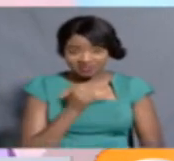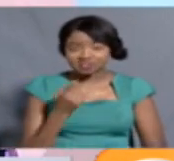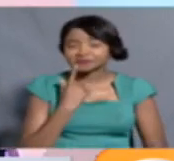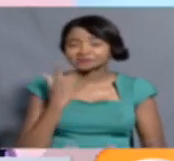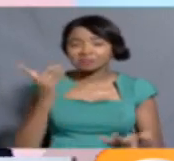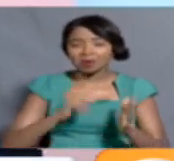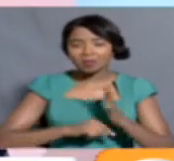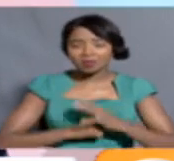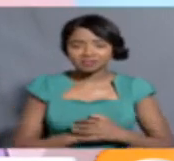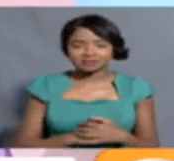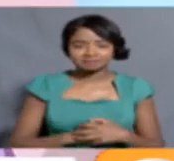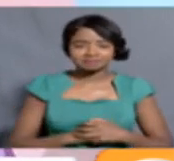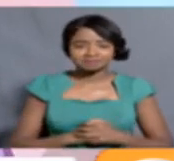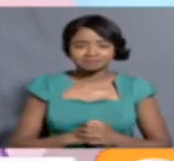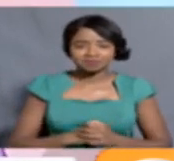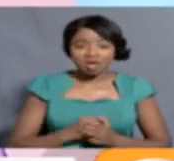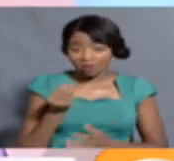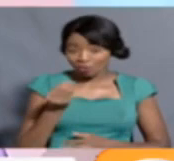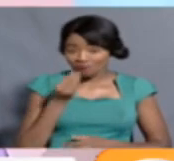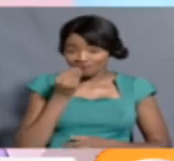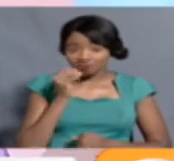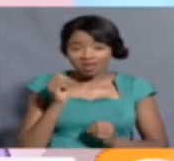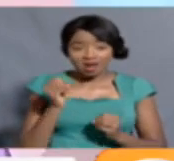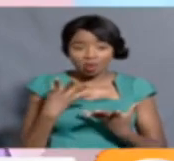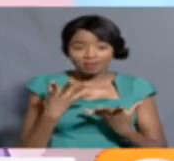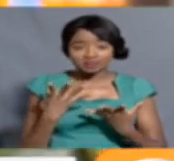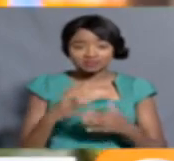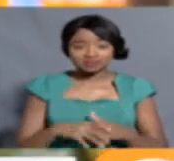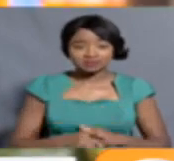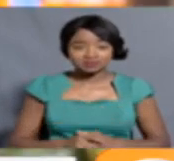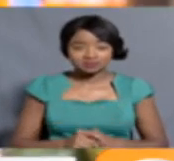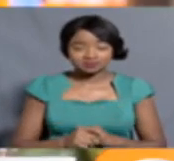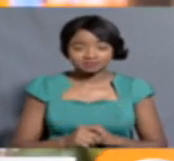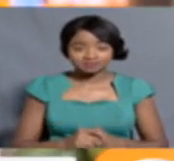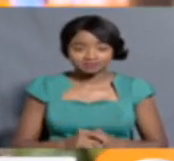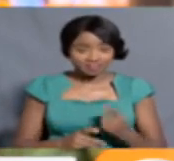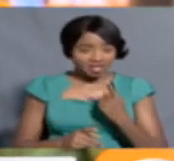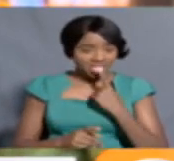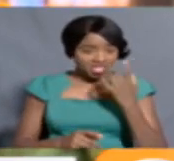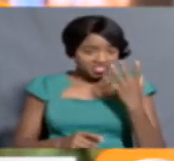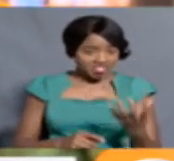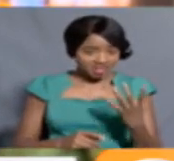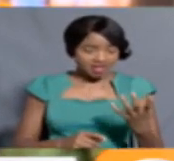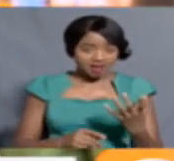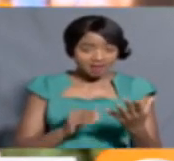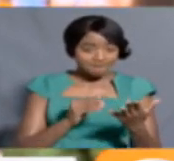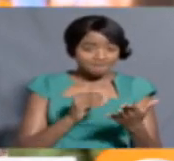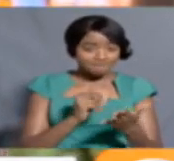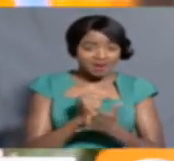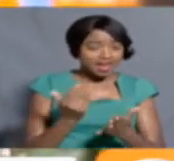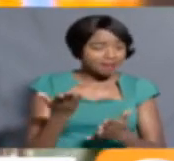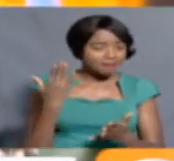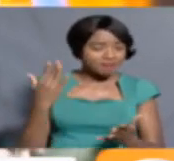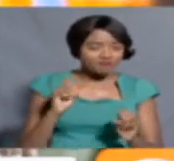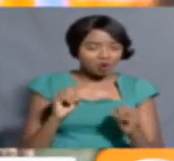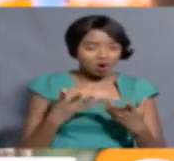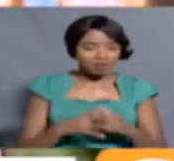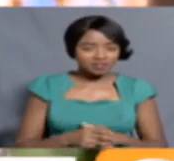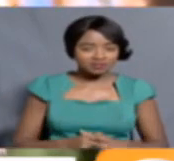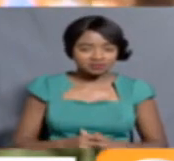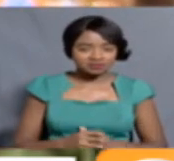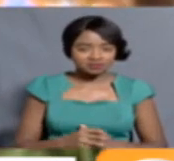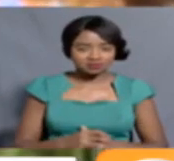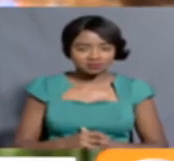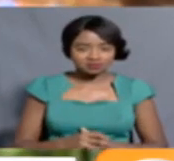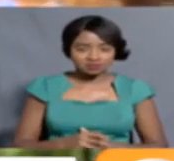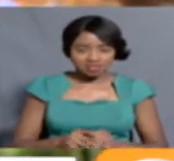about the cost of food. Kama nyanya tulikuwa tunanunua hapo Beleni kwa tunanunua kwa